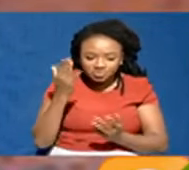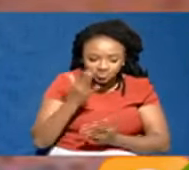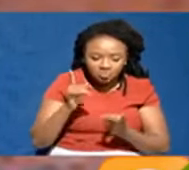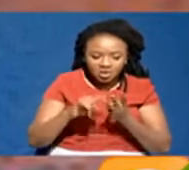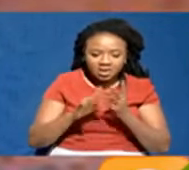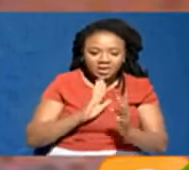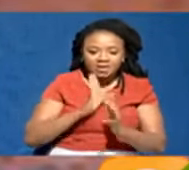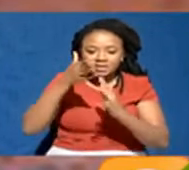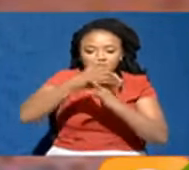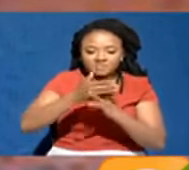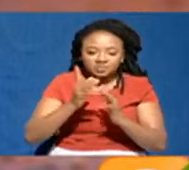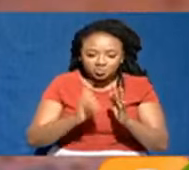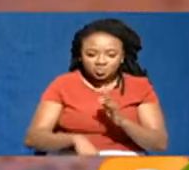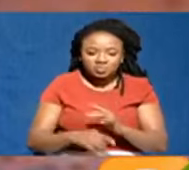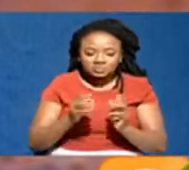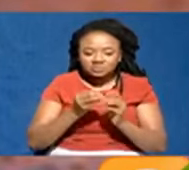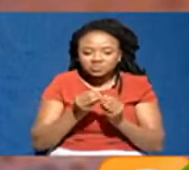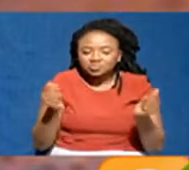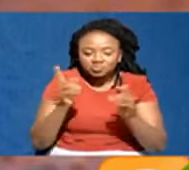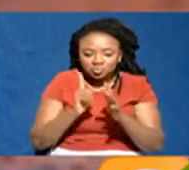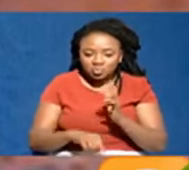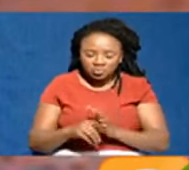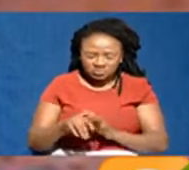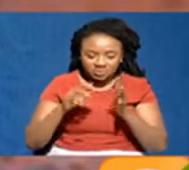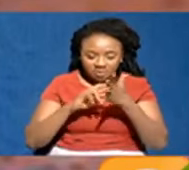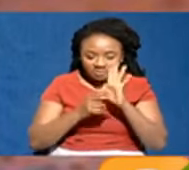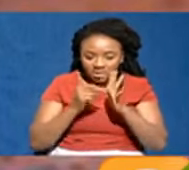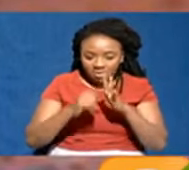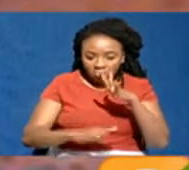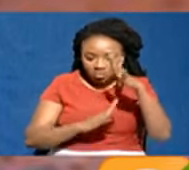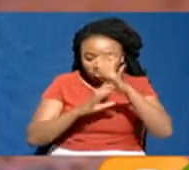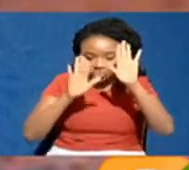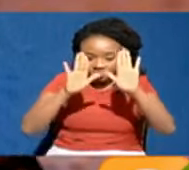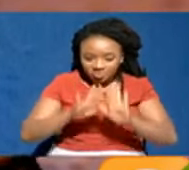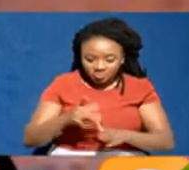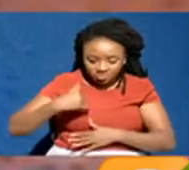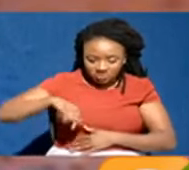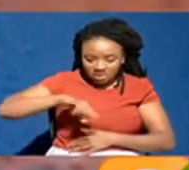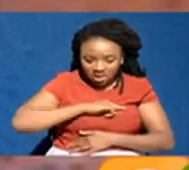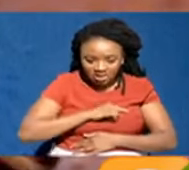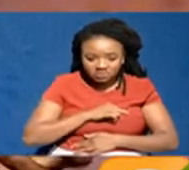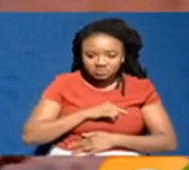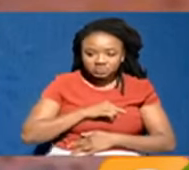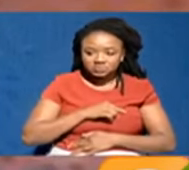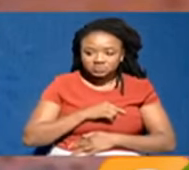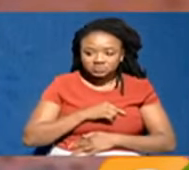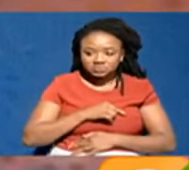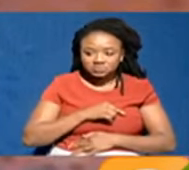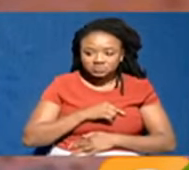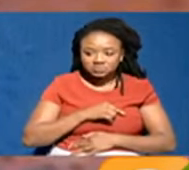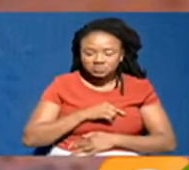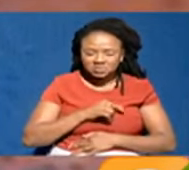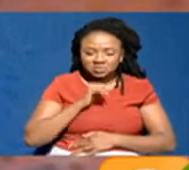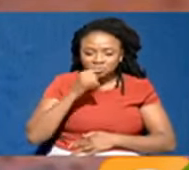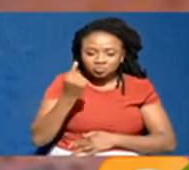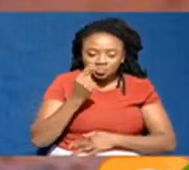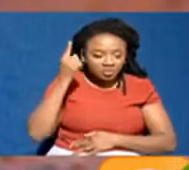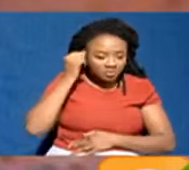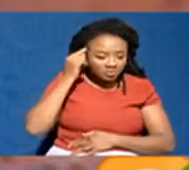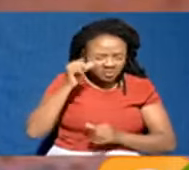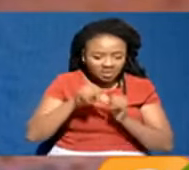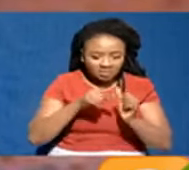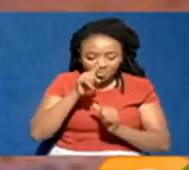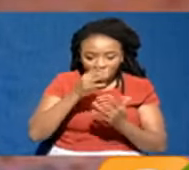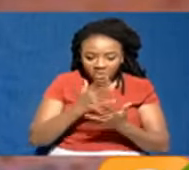the interventions. So it is very important for us to come out of this one thing, quick fix solution. Road safety takes